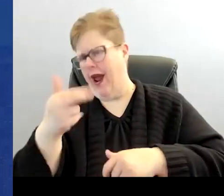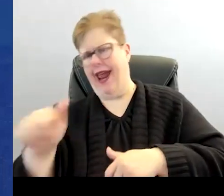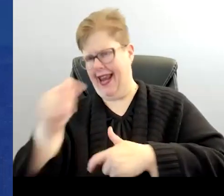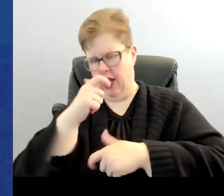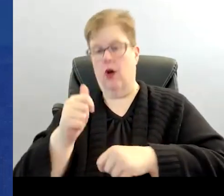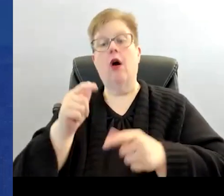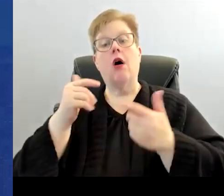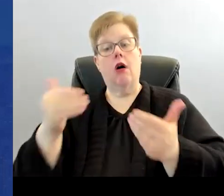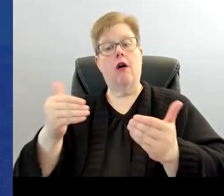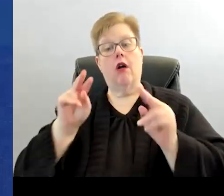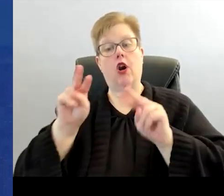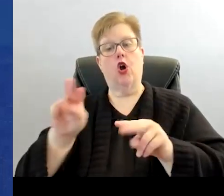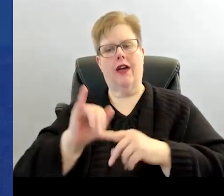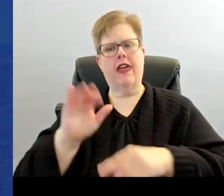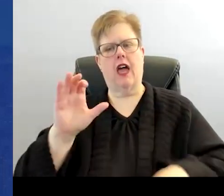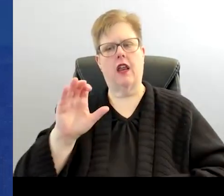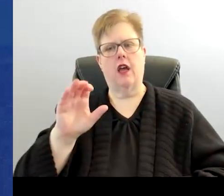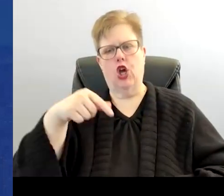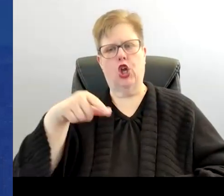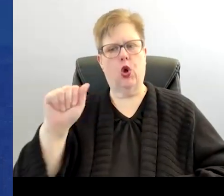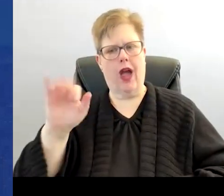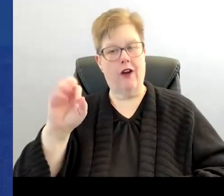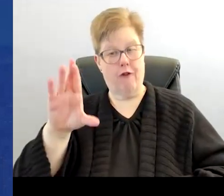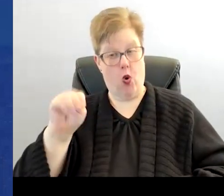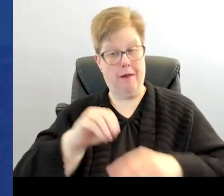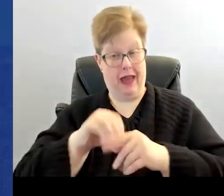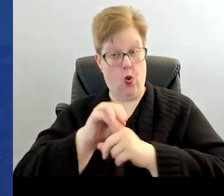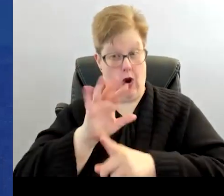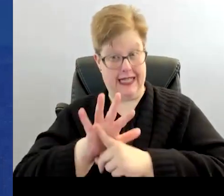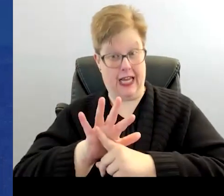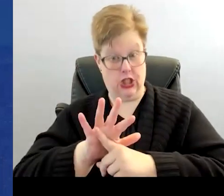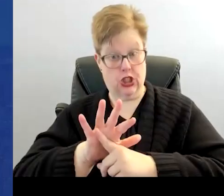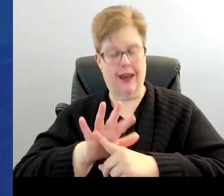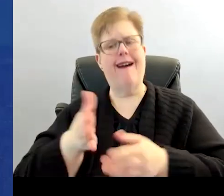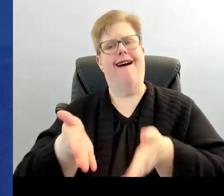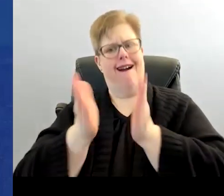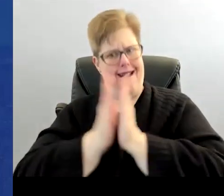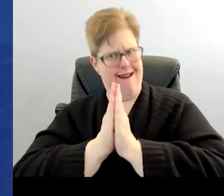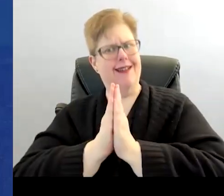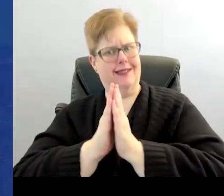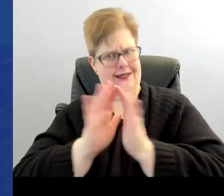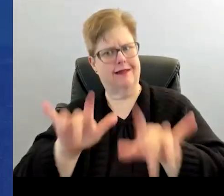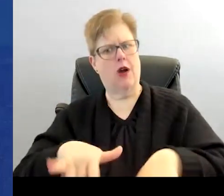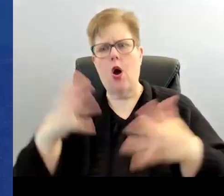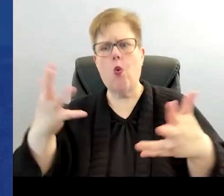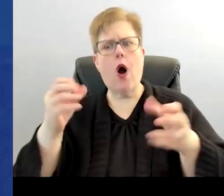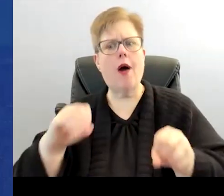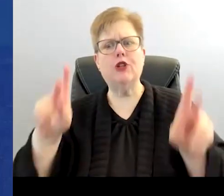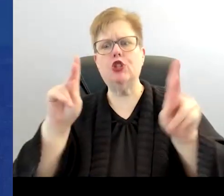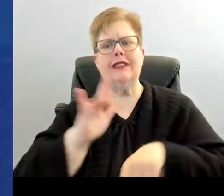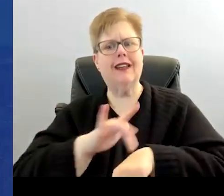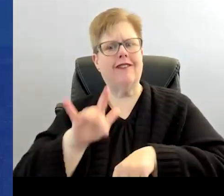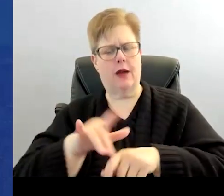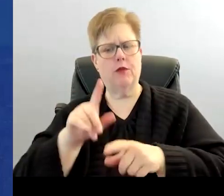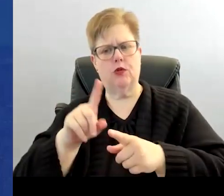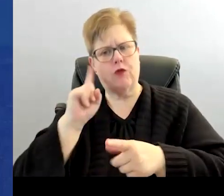head on over to that QA forum in orientation and ask what opportunities would be available to